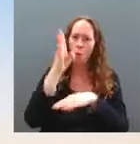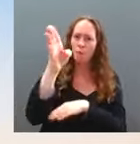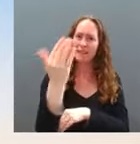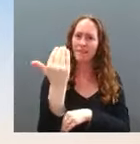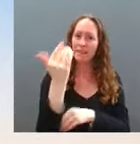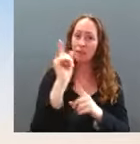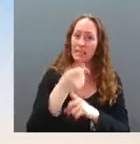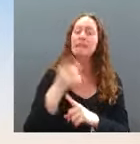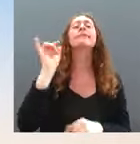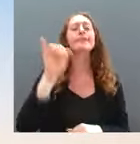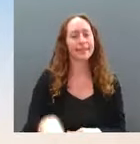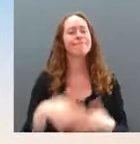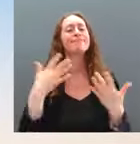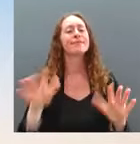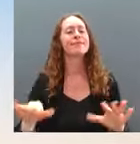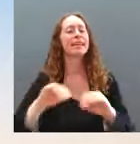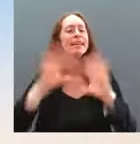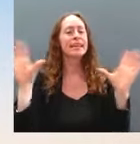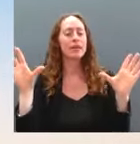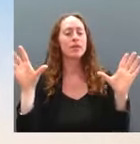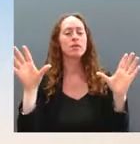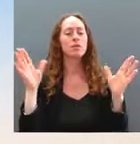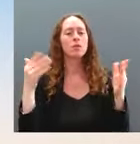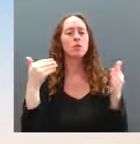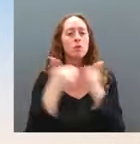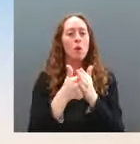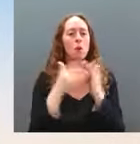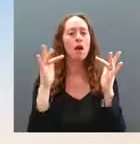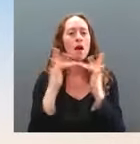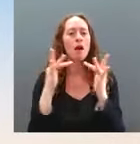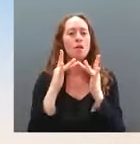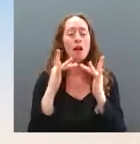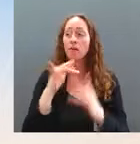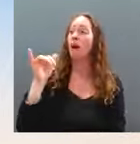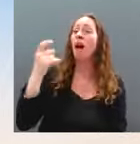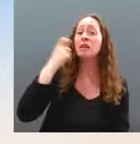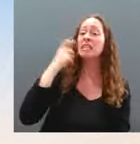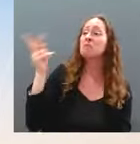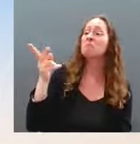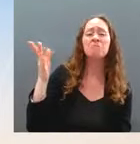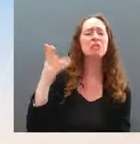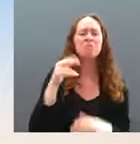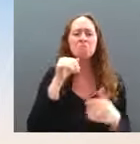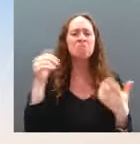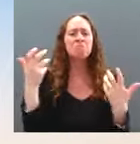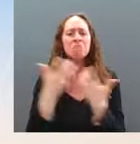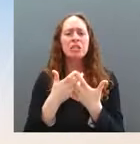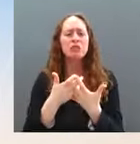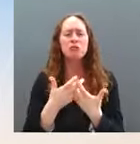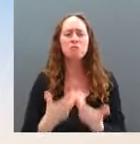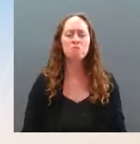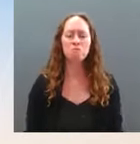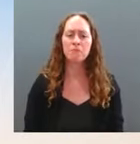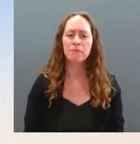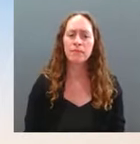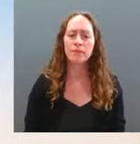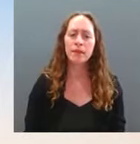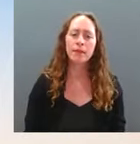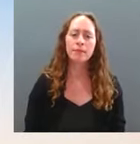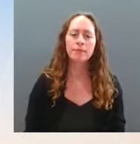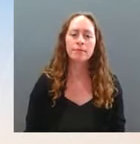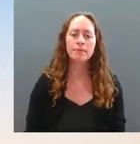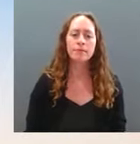mean that that no one will get COVID around the world who does not have a close contact. It just means we are defining for all of